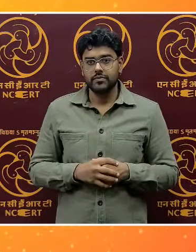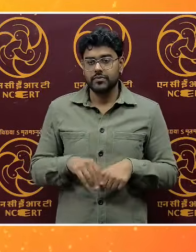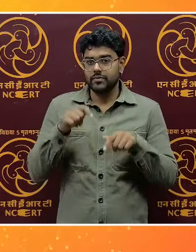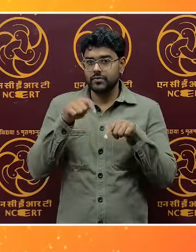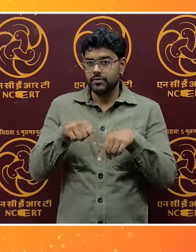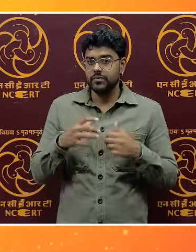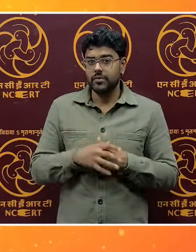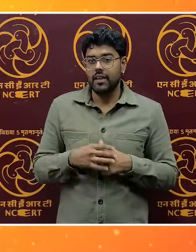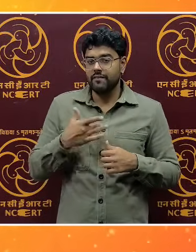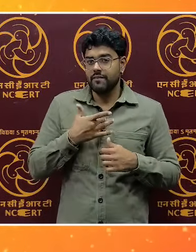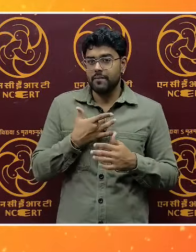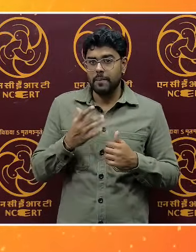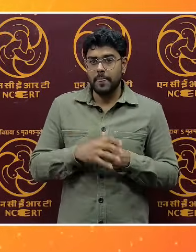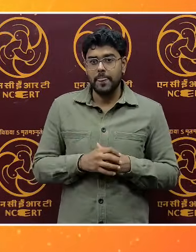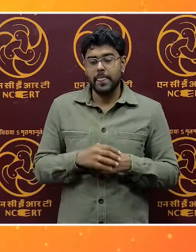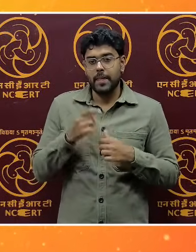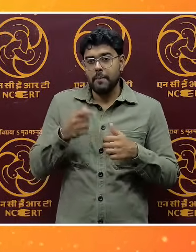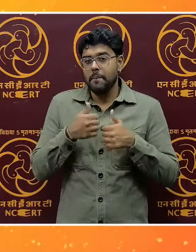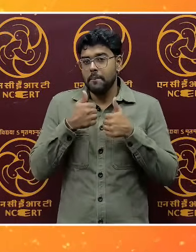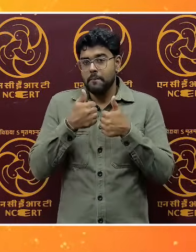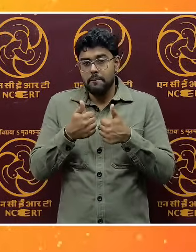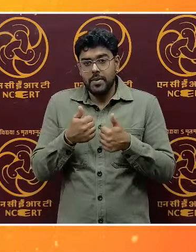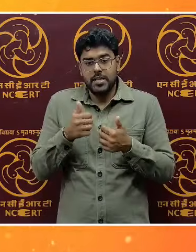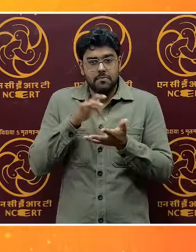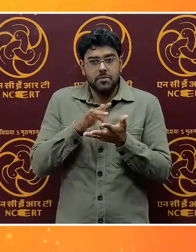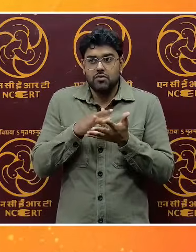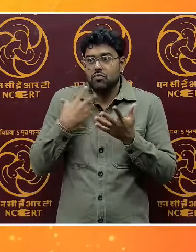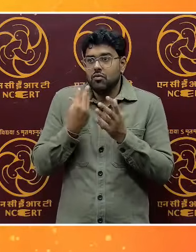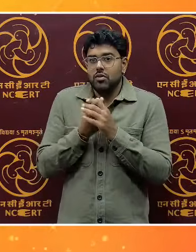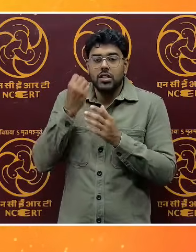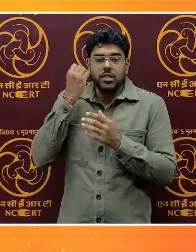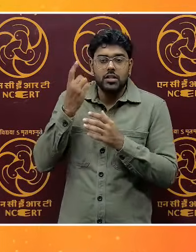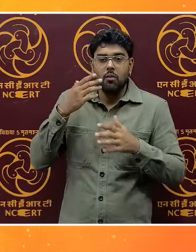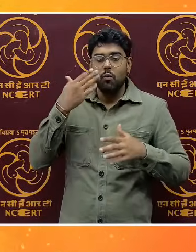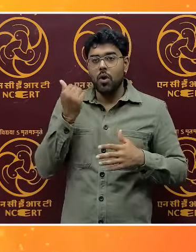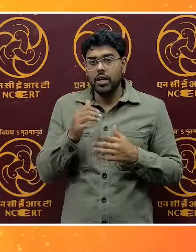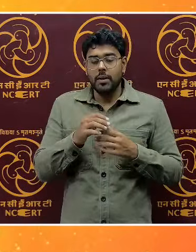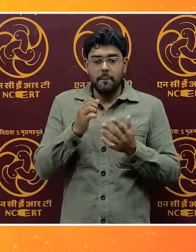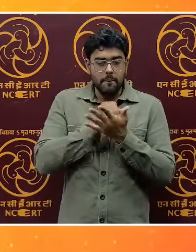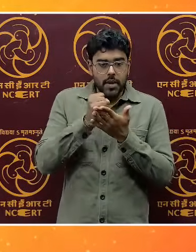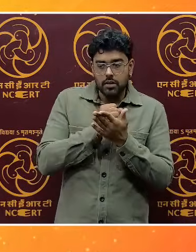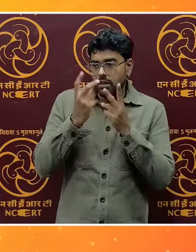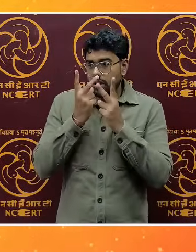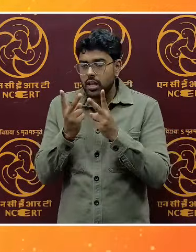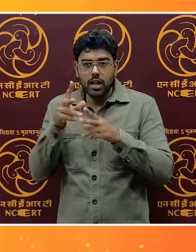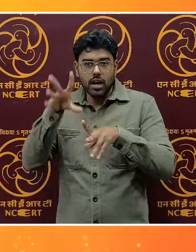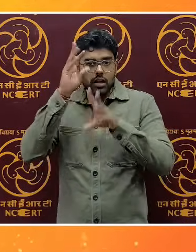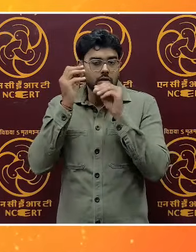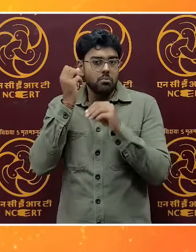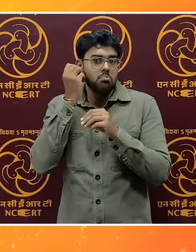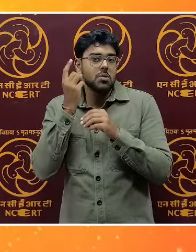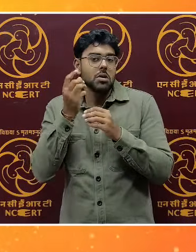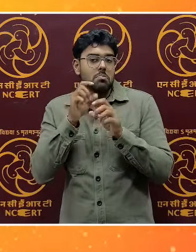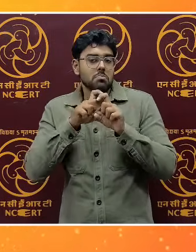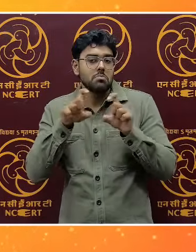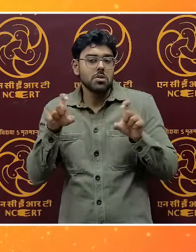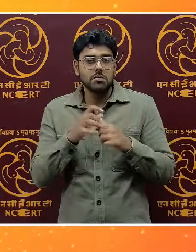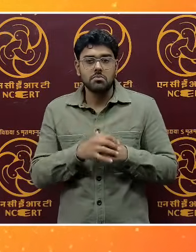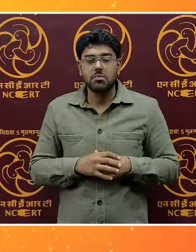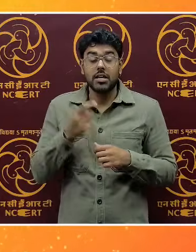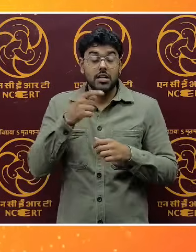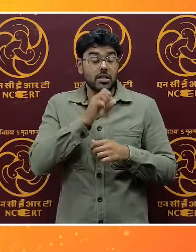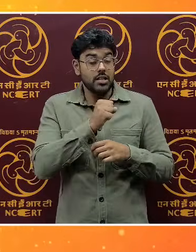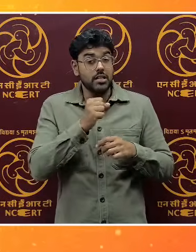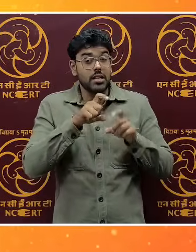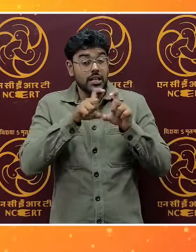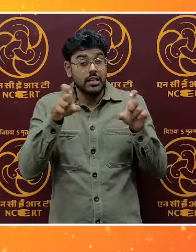is, I think, one of the best ways to understand something, you know, keeping the practical and keeping the elements in place right in front. This makes it clear. You know,